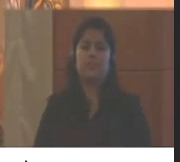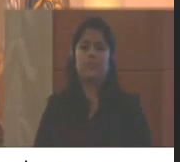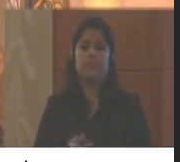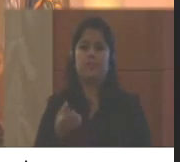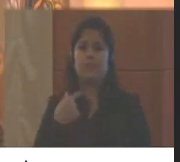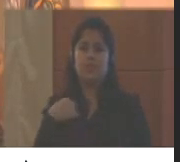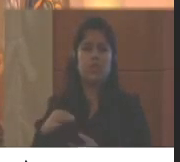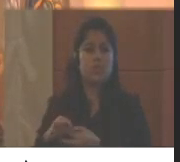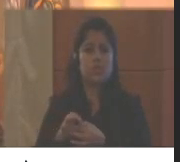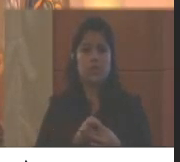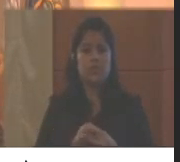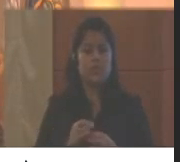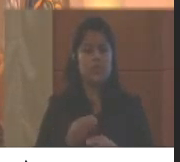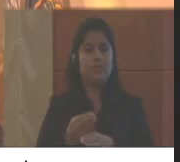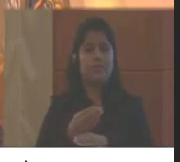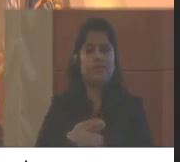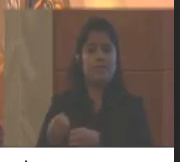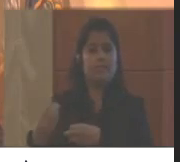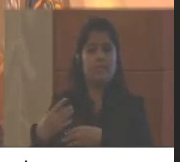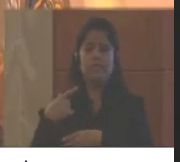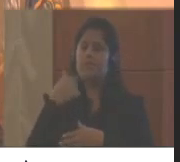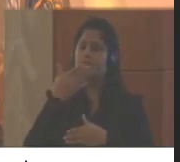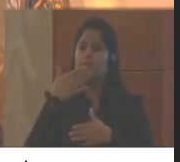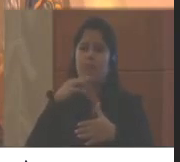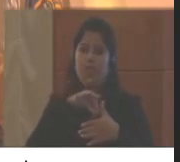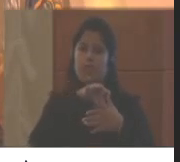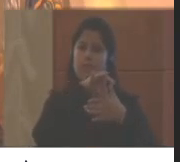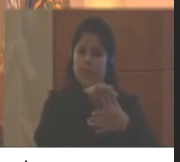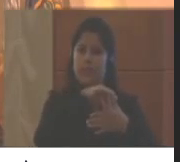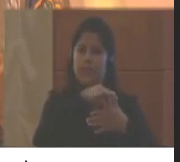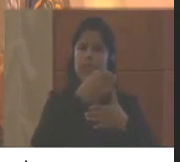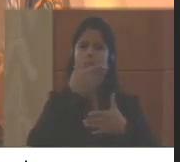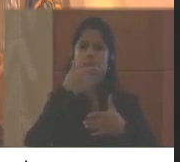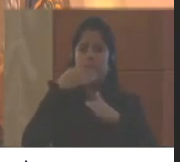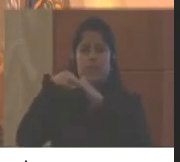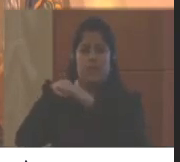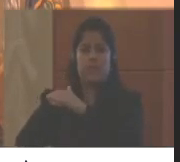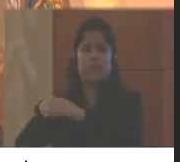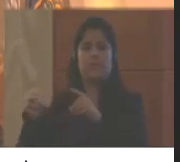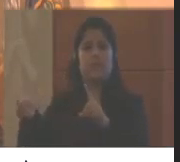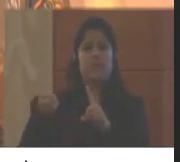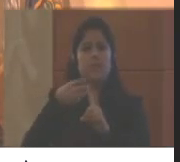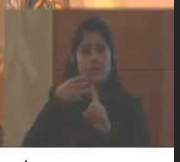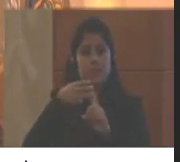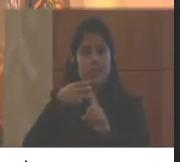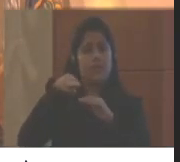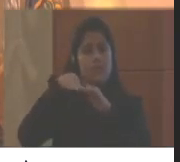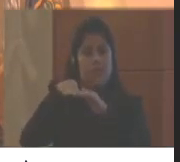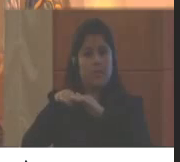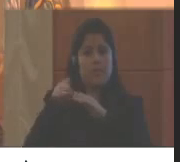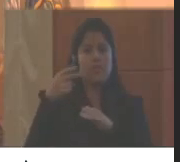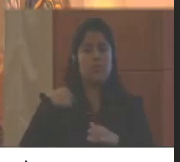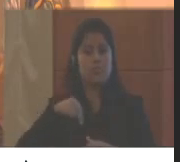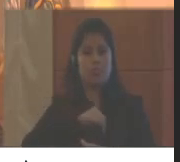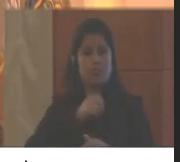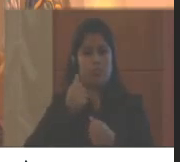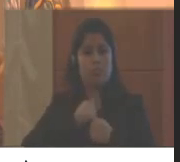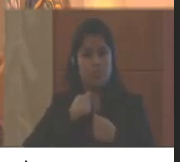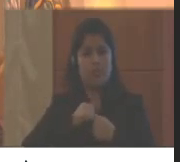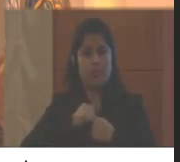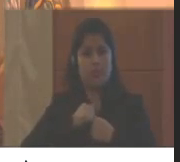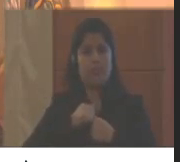we have a very important representation of mayors in this room, that they can have elements for their planning, municipal planning,